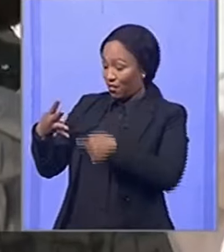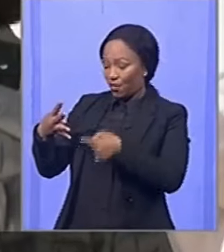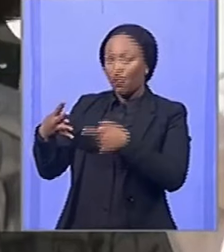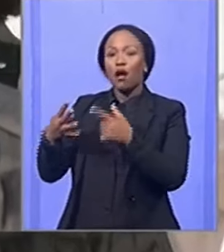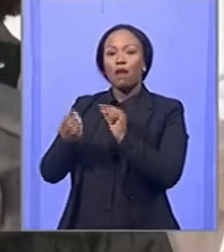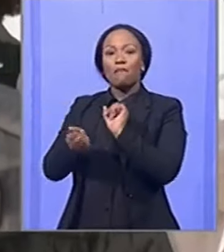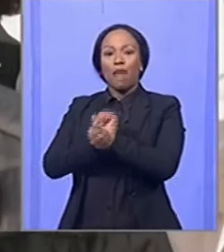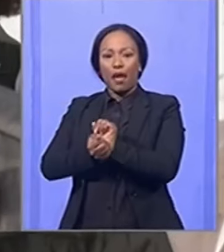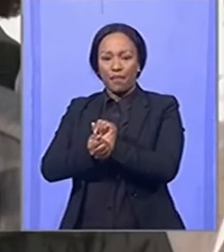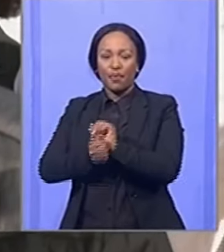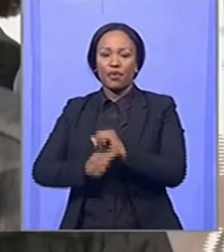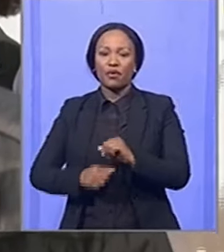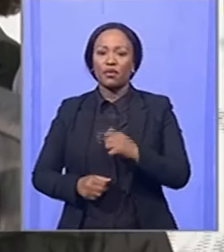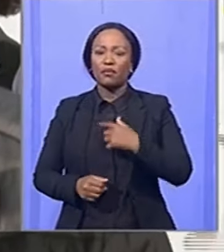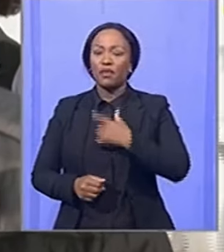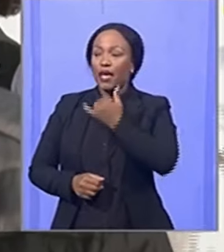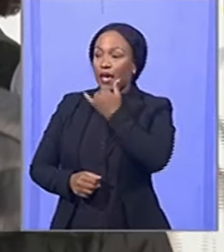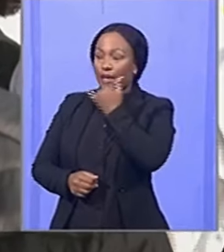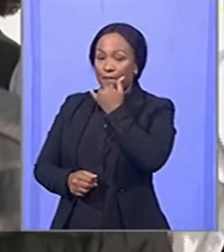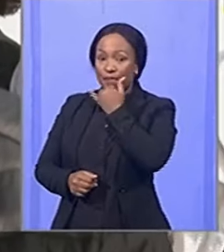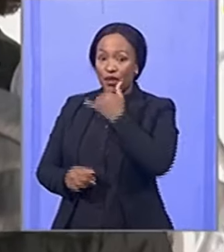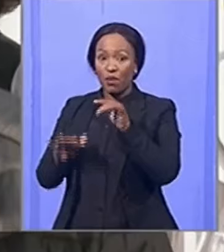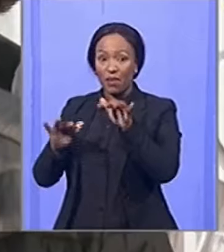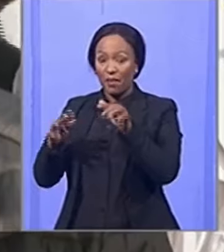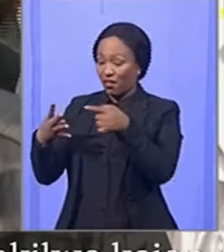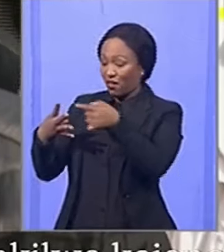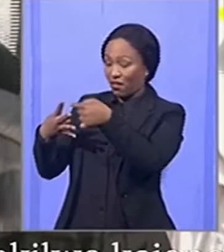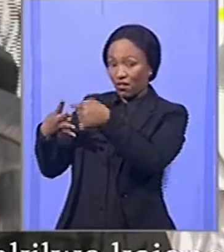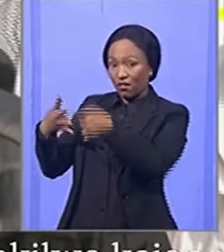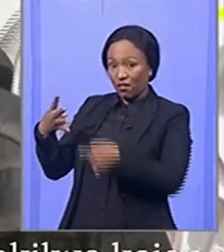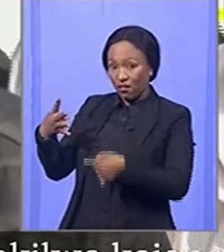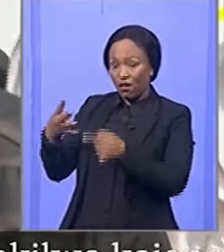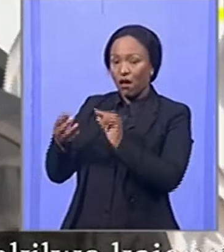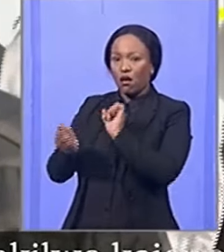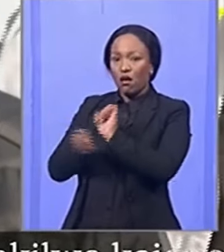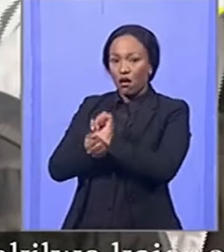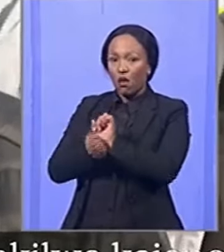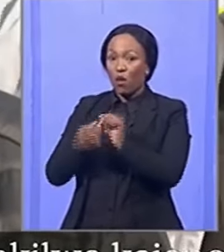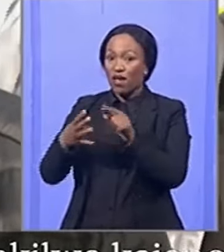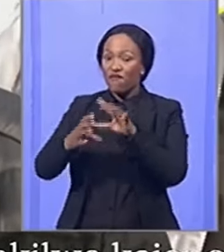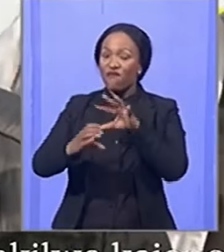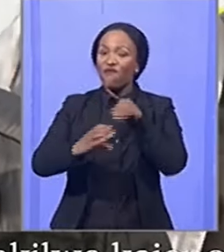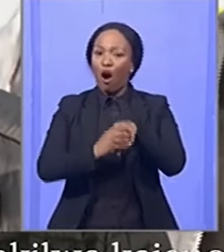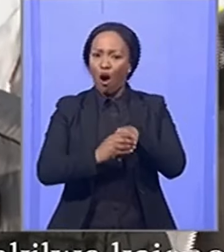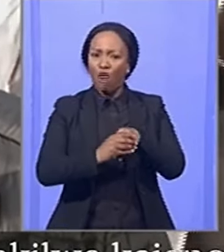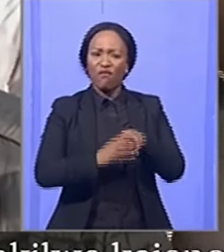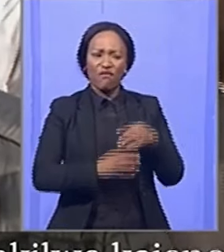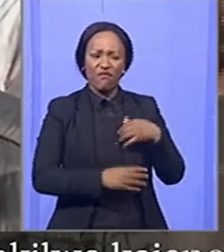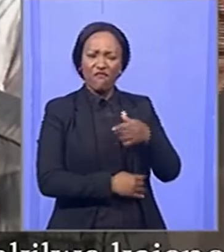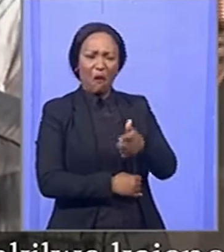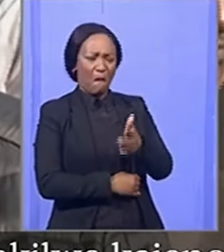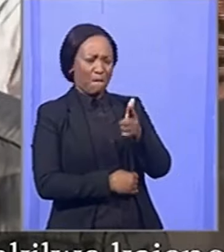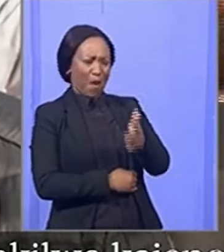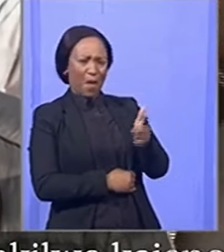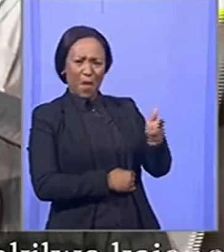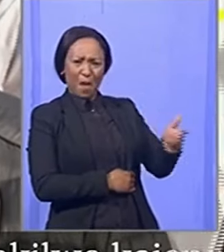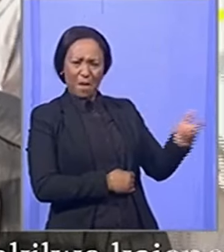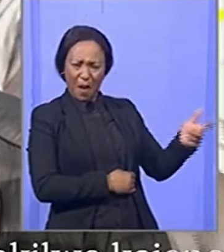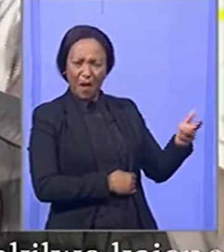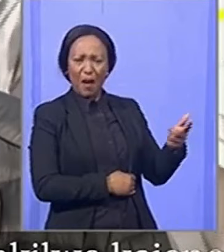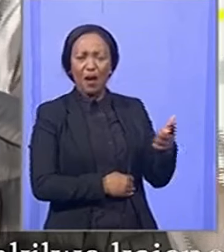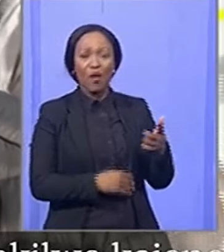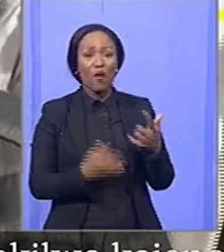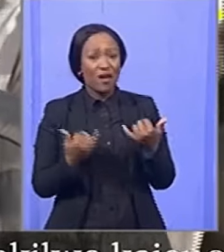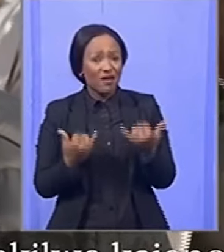tshwerweng mona sebakeng sena sa ketsahalo ena e etsahetseng ya ho lahlehela ke ngwana